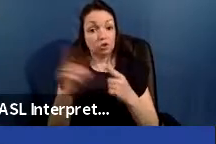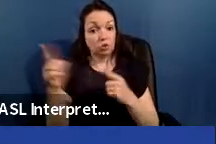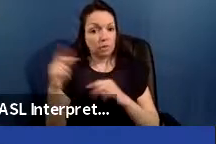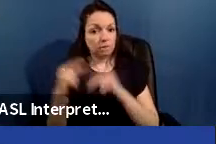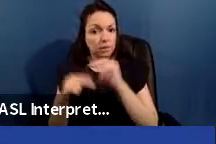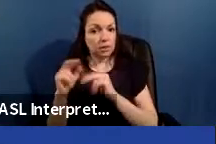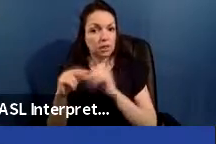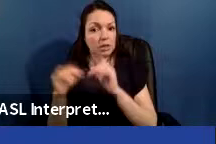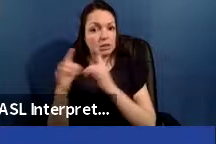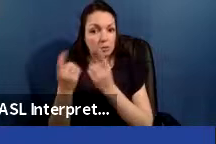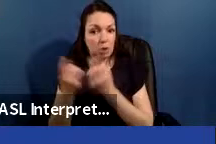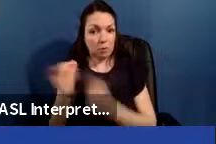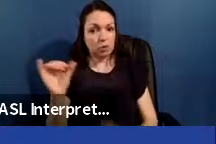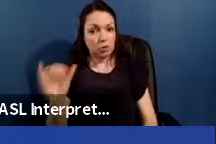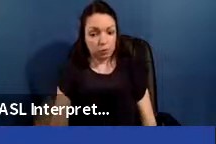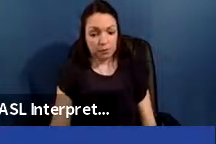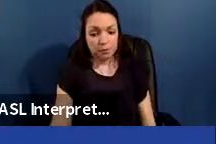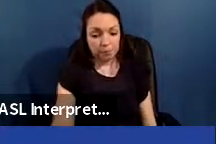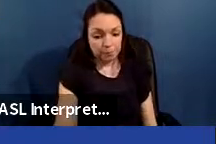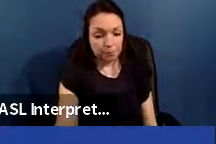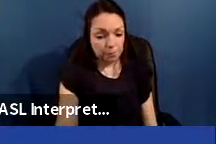that.